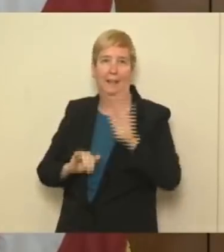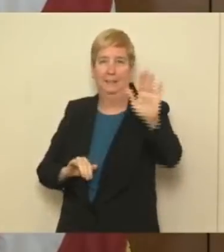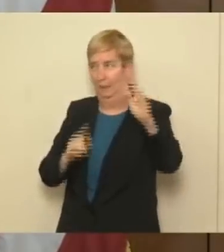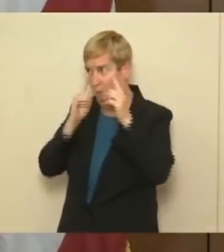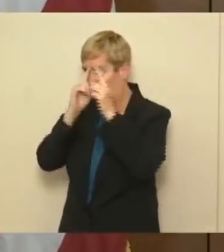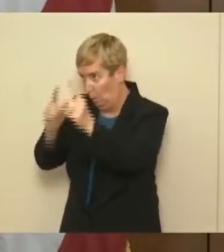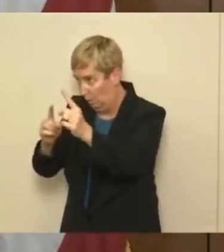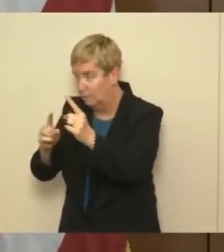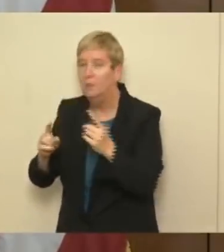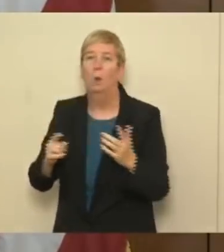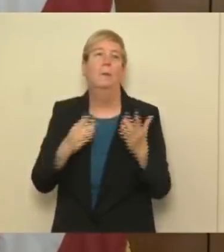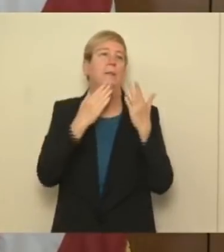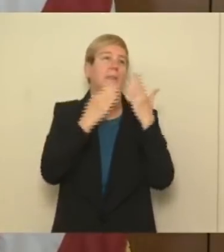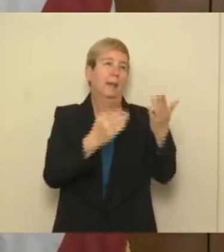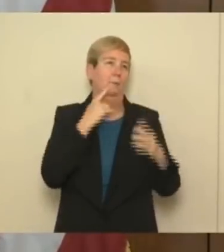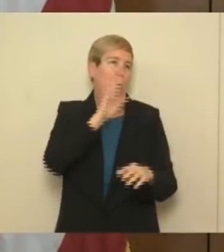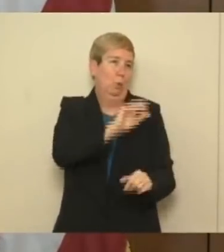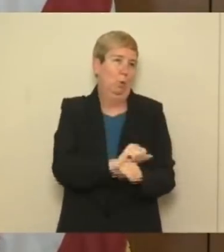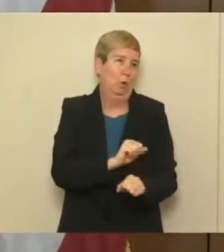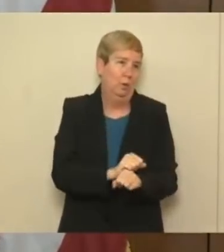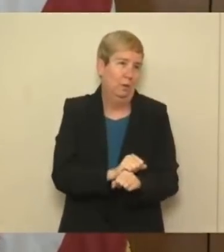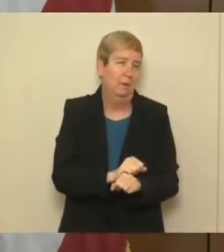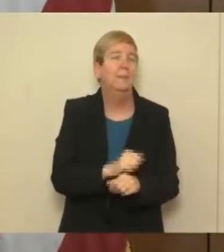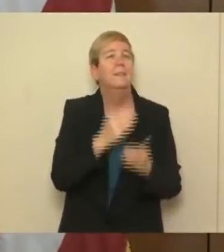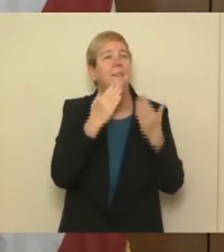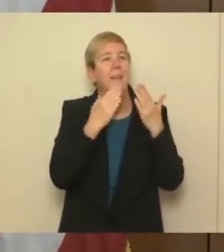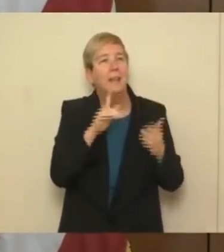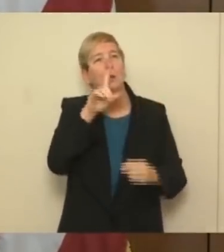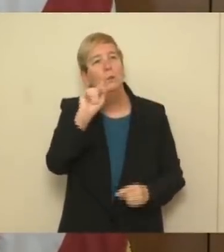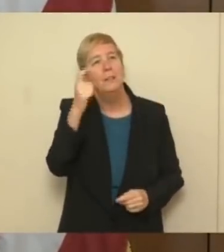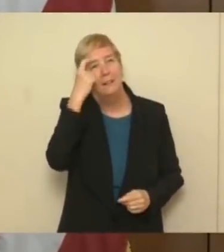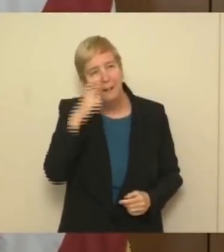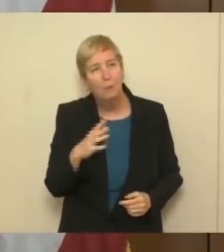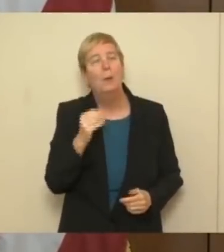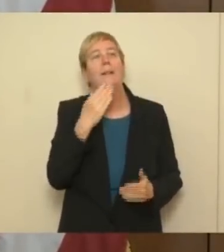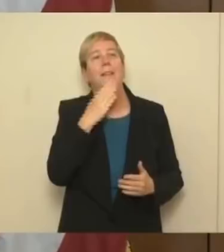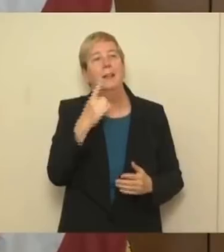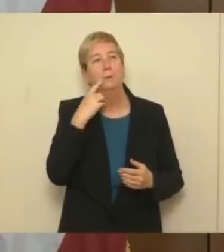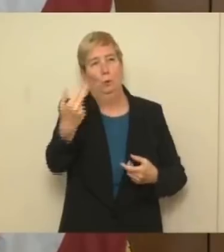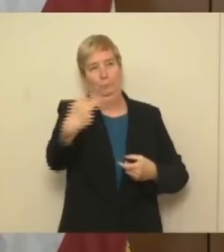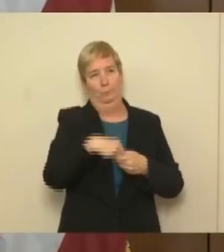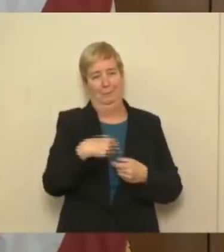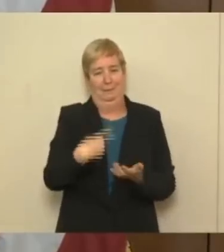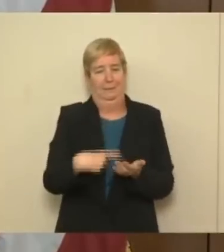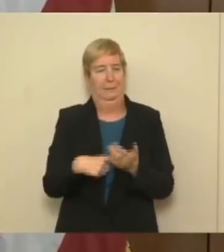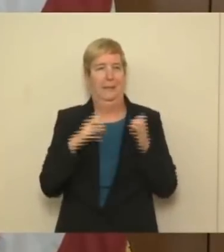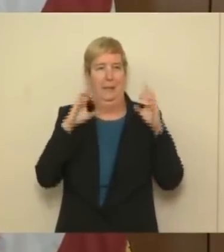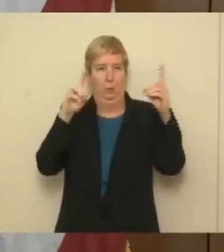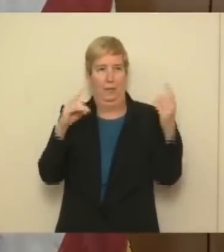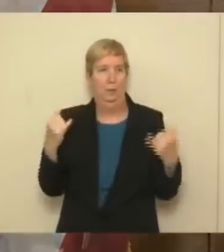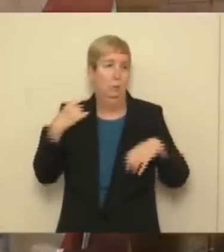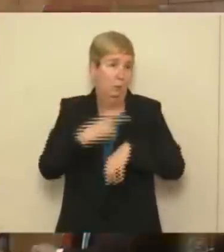a chance for me to do so again. Thank you, Lieutenant Governor, and thank you for talking to us a bit about education today.